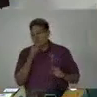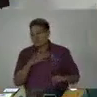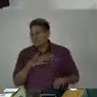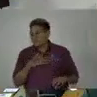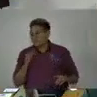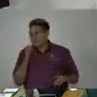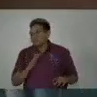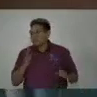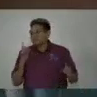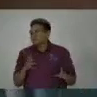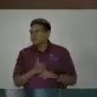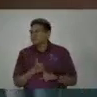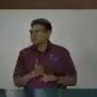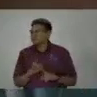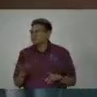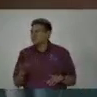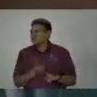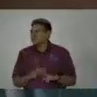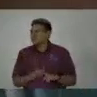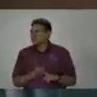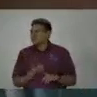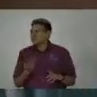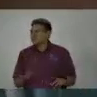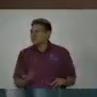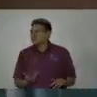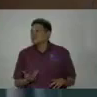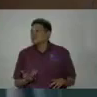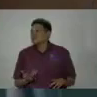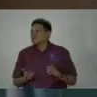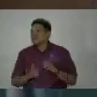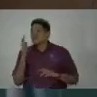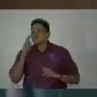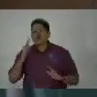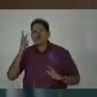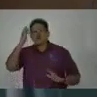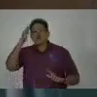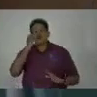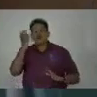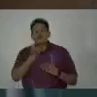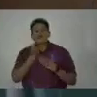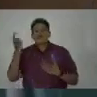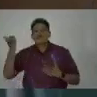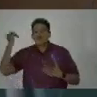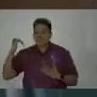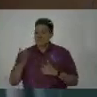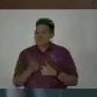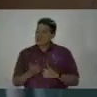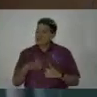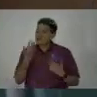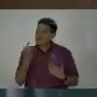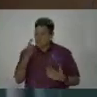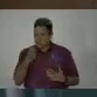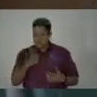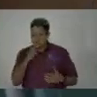Madam Speaker, the most Honorable Prime Minister a few weeks ago